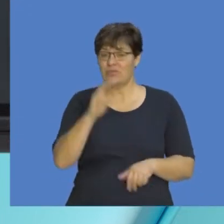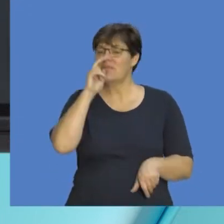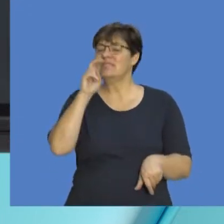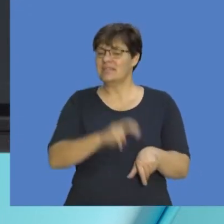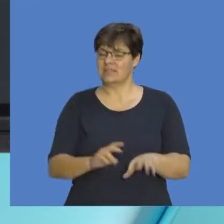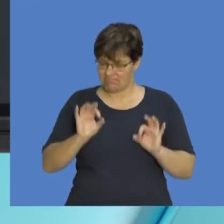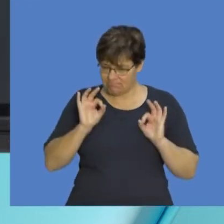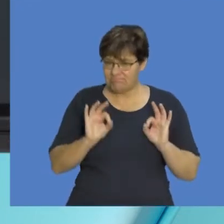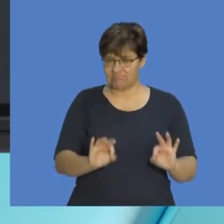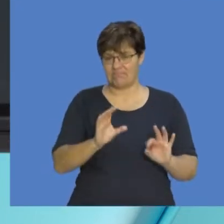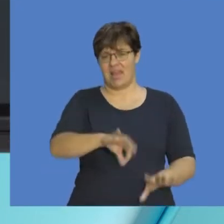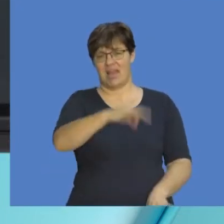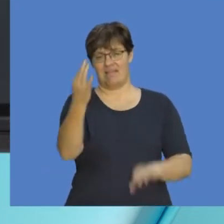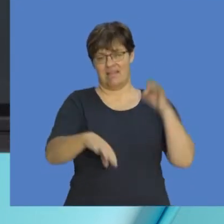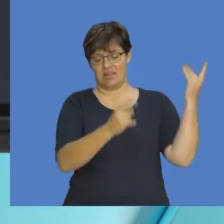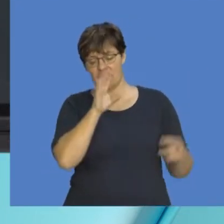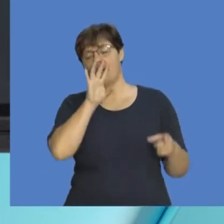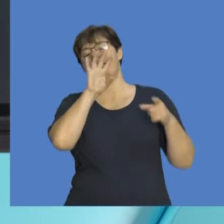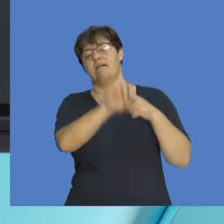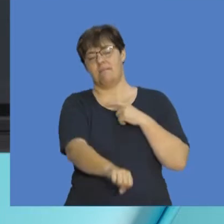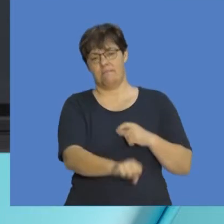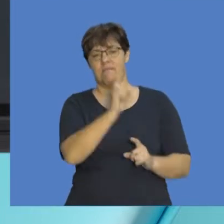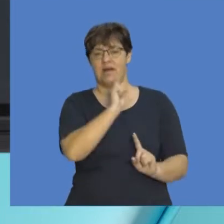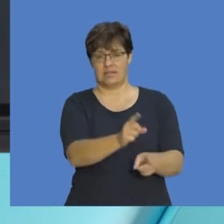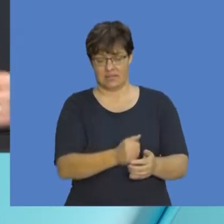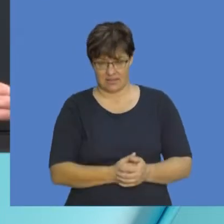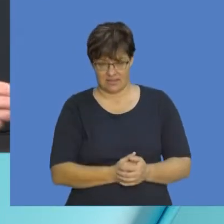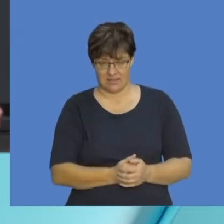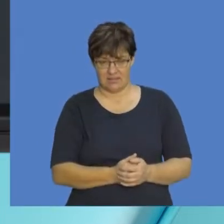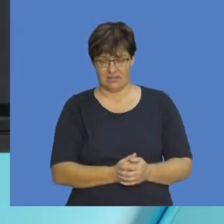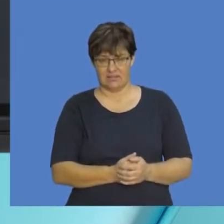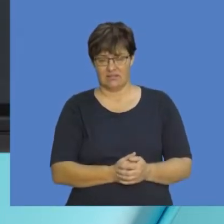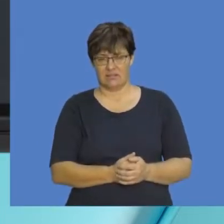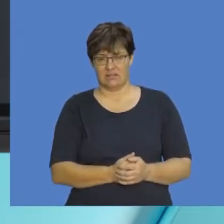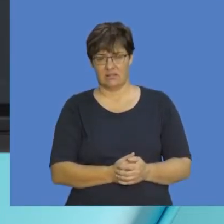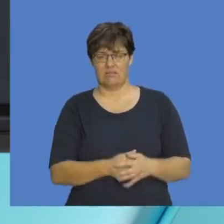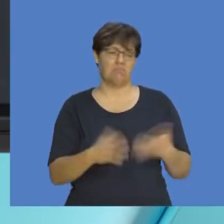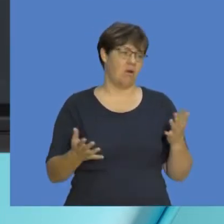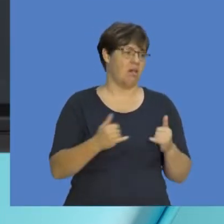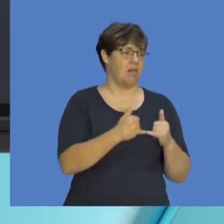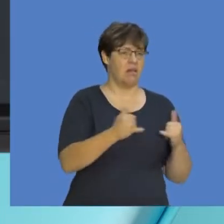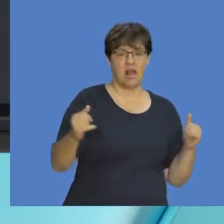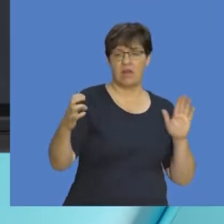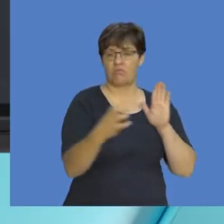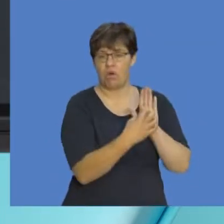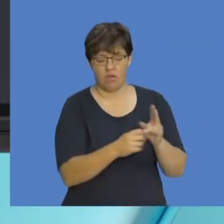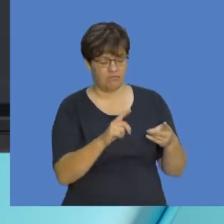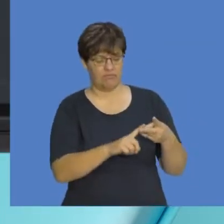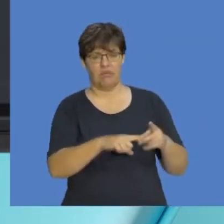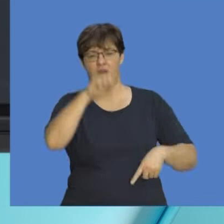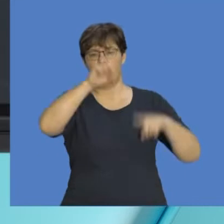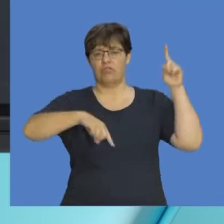need a proper analysis to arrive at that. If I can represent this as a line graph,